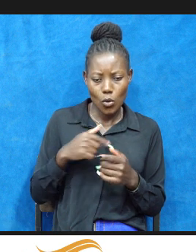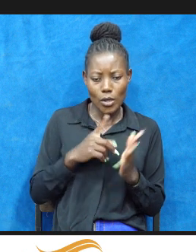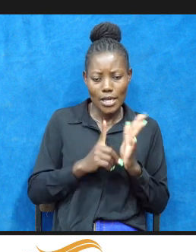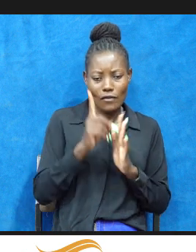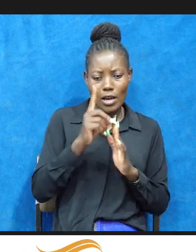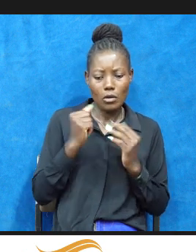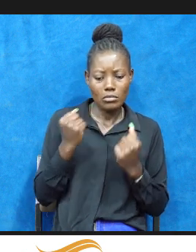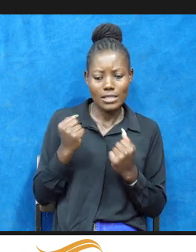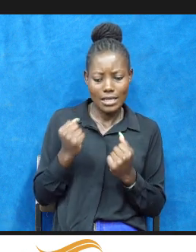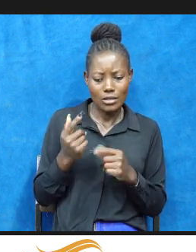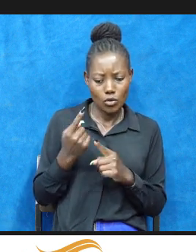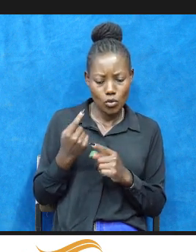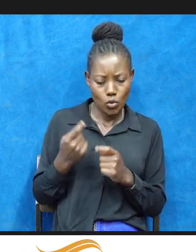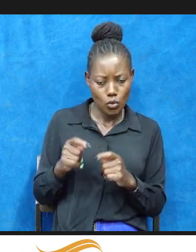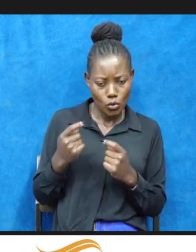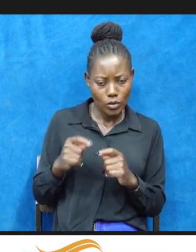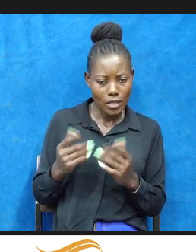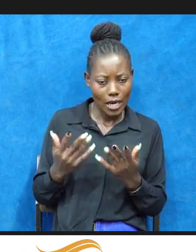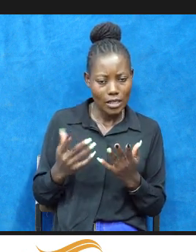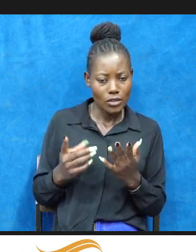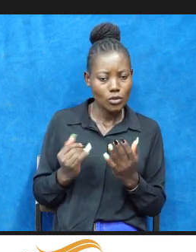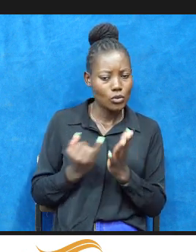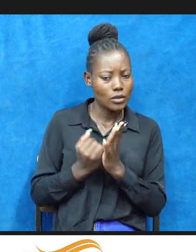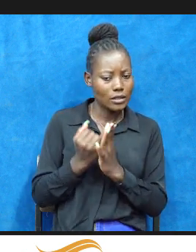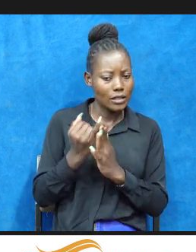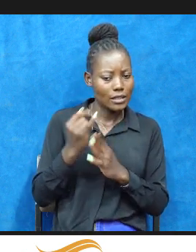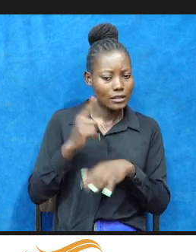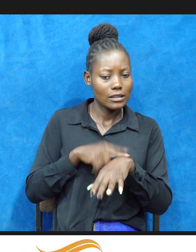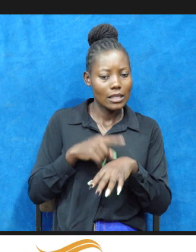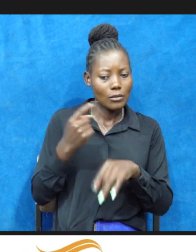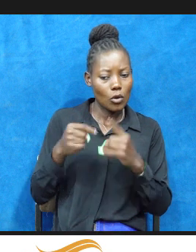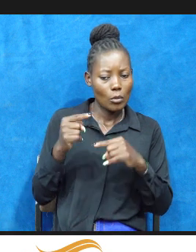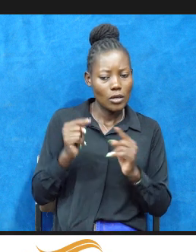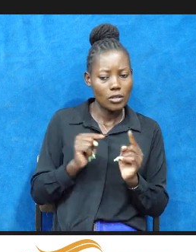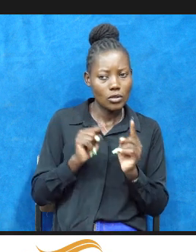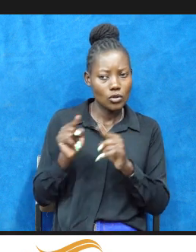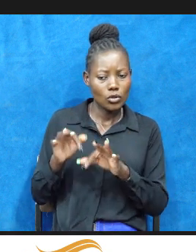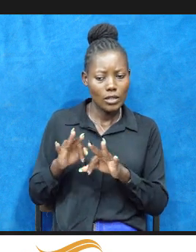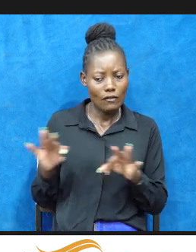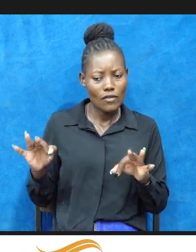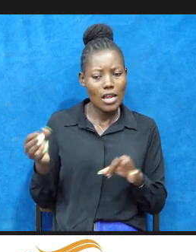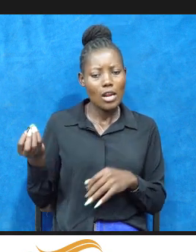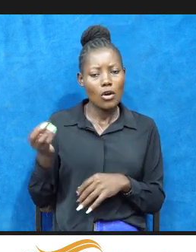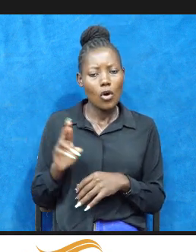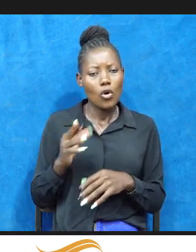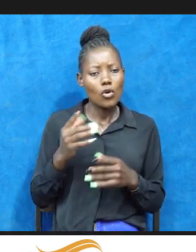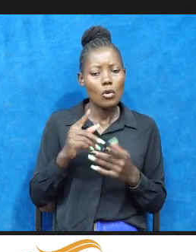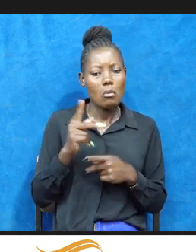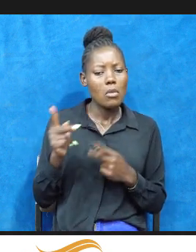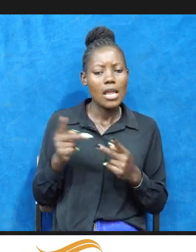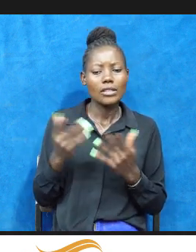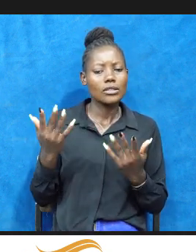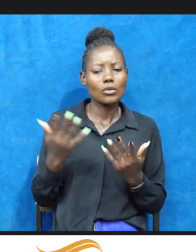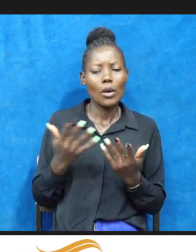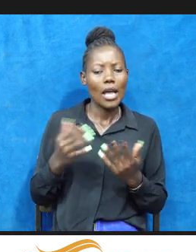you're trying to bridge the gap between the weight room and the power output to the field or the court or whatever activity you're